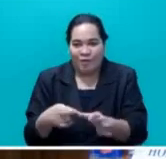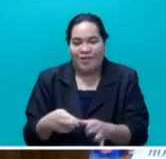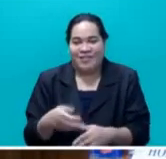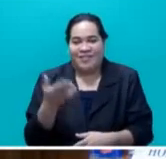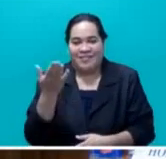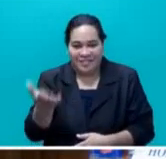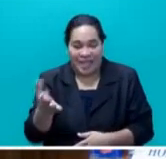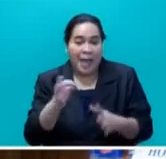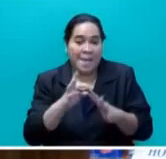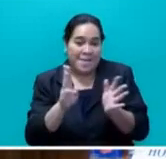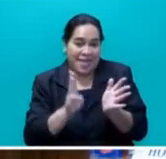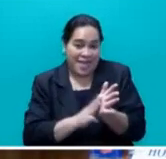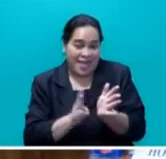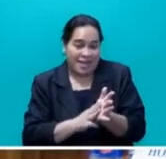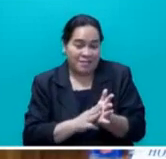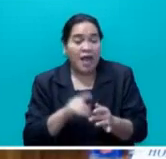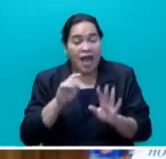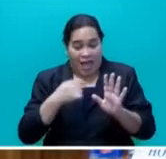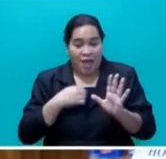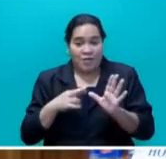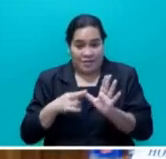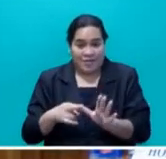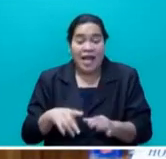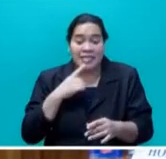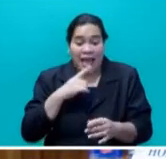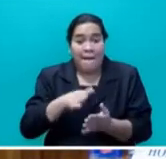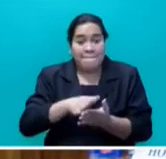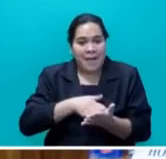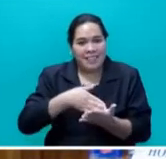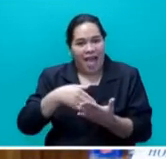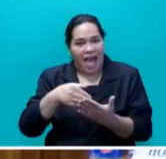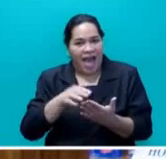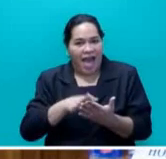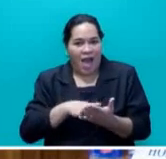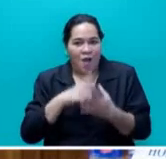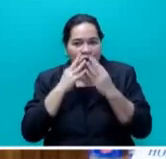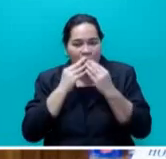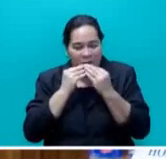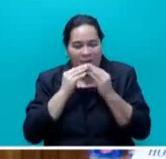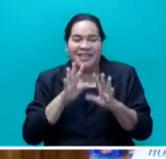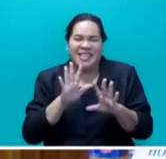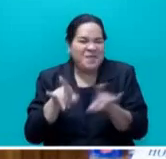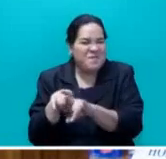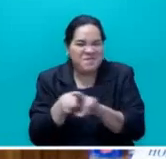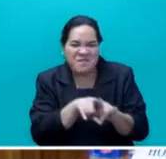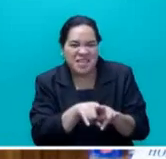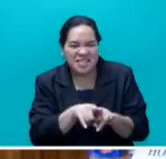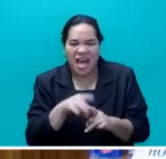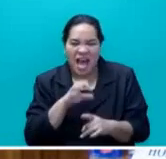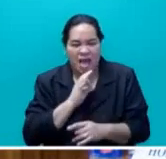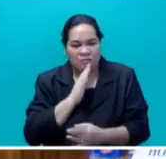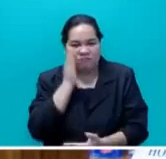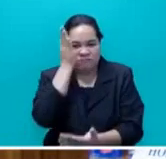Mr. Speaker, as I do respond, butter will melt in my mouth because I don't have to justify that I am not evil,